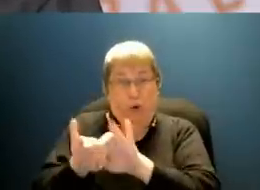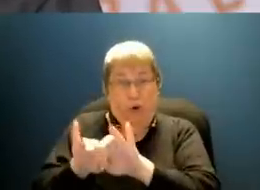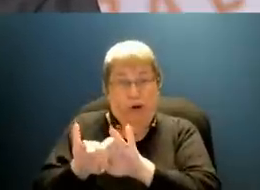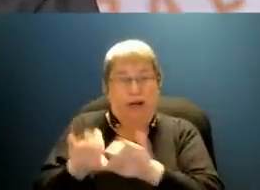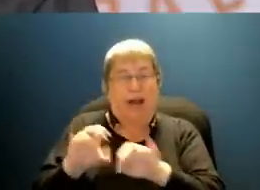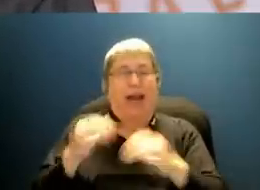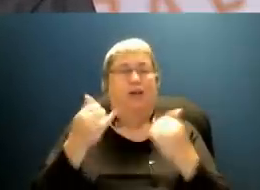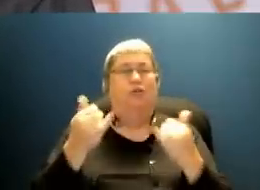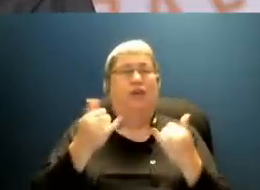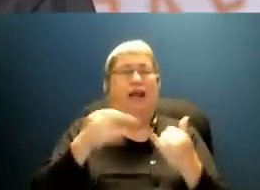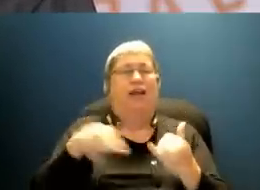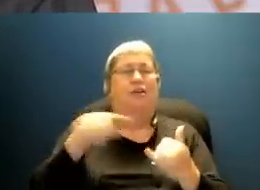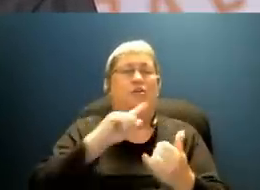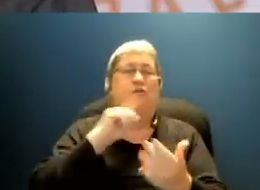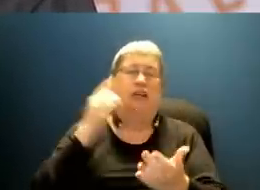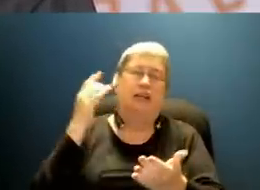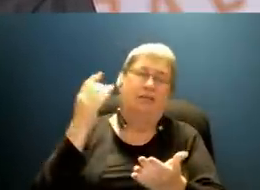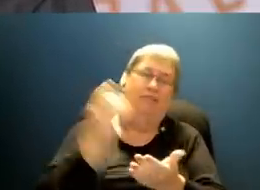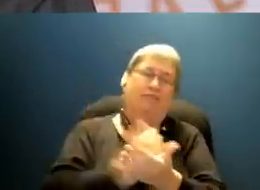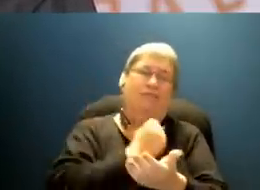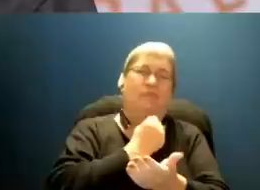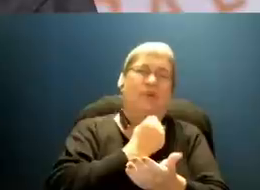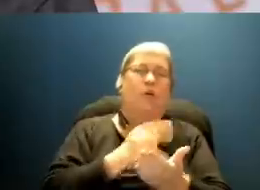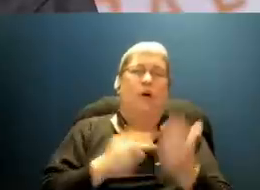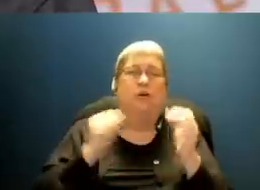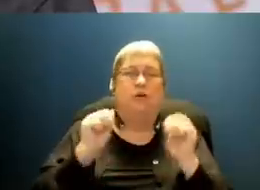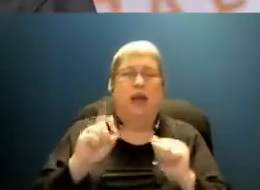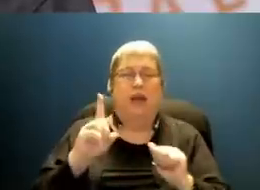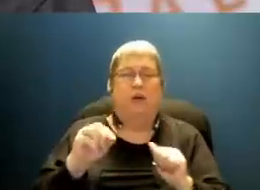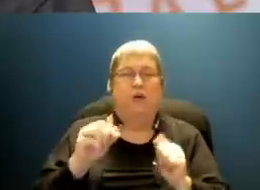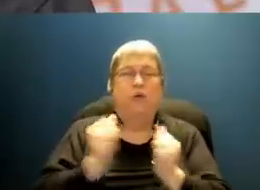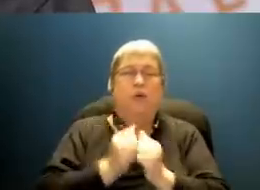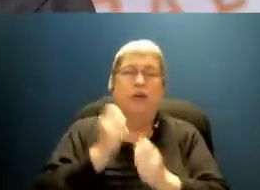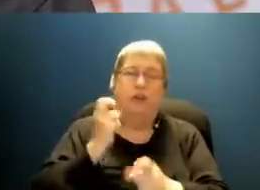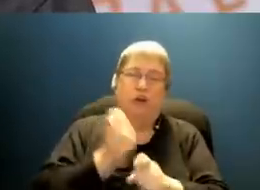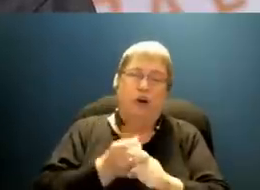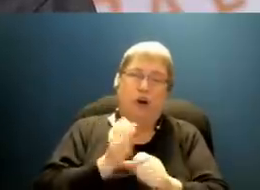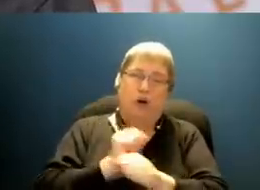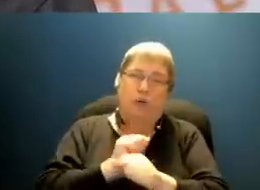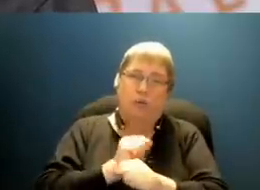benefits of what can be achieved through hard work and determination.